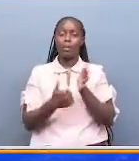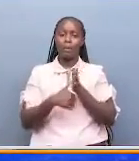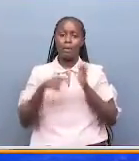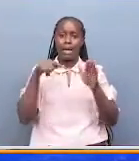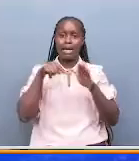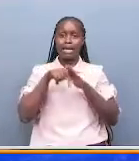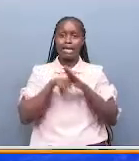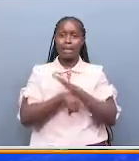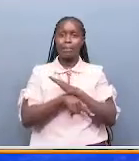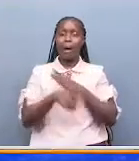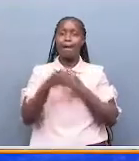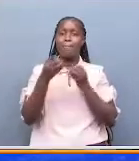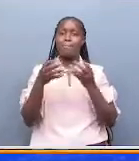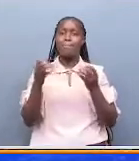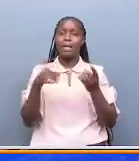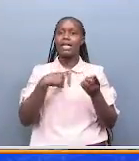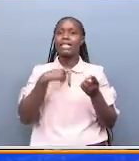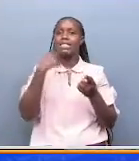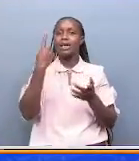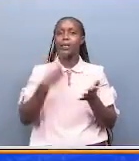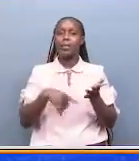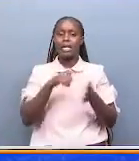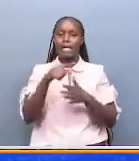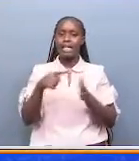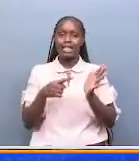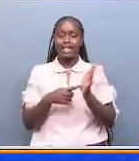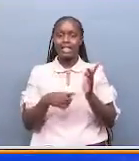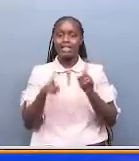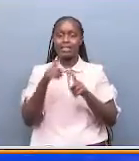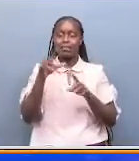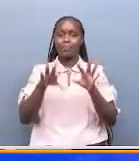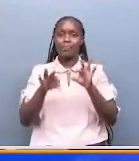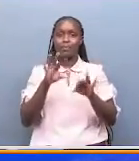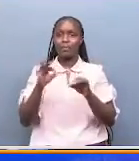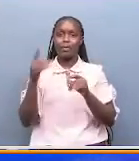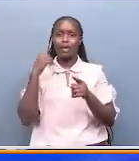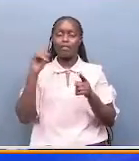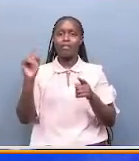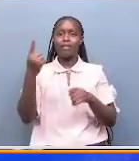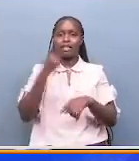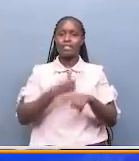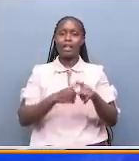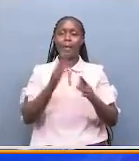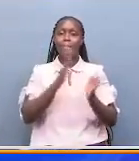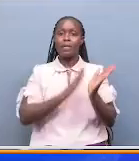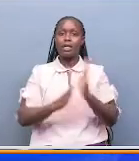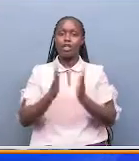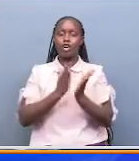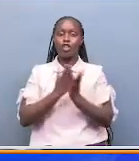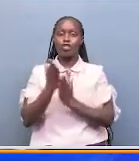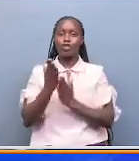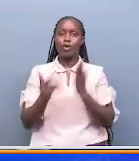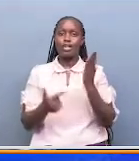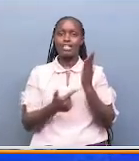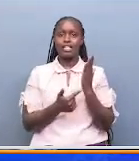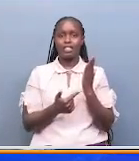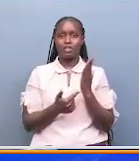wengi wakisifia mchujo huo ambao kwa mara ya kwanza unaandaliwa kupitia njia ya kidijitali.